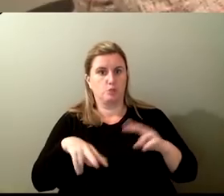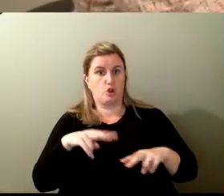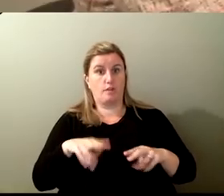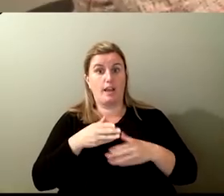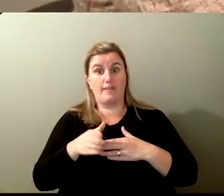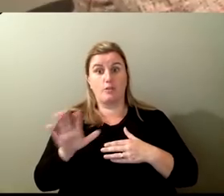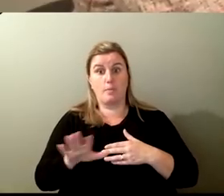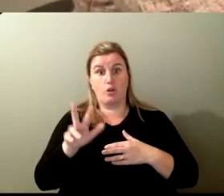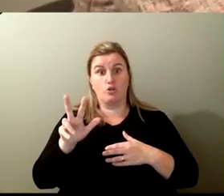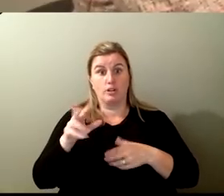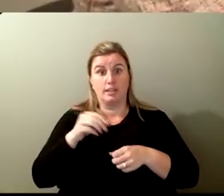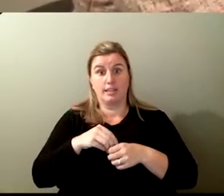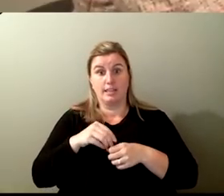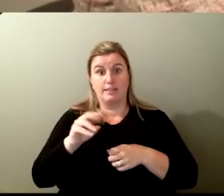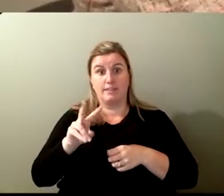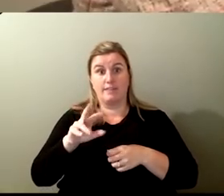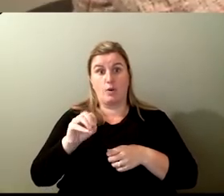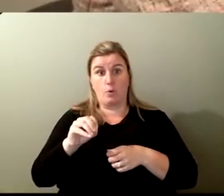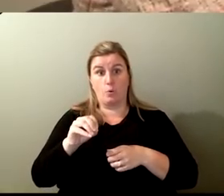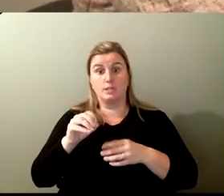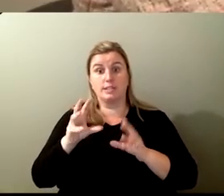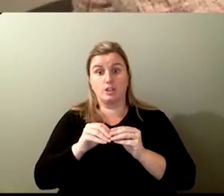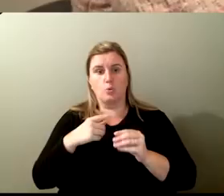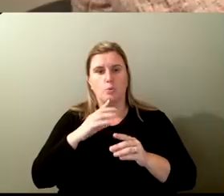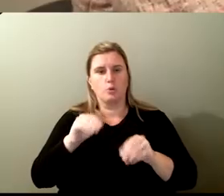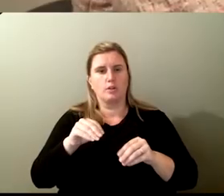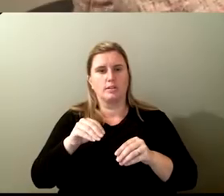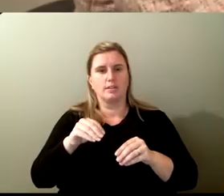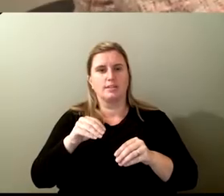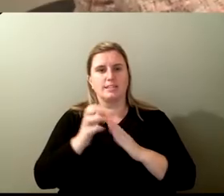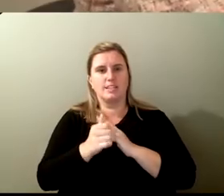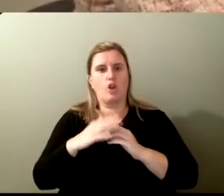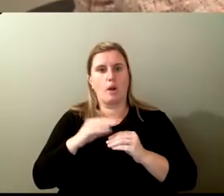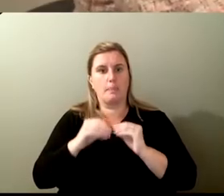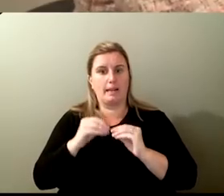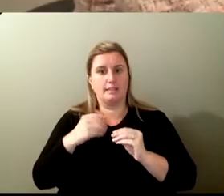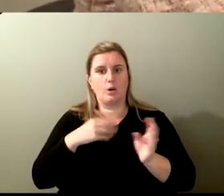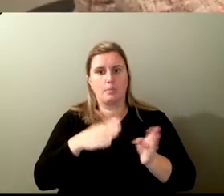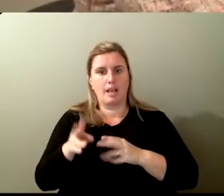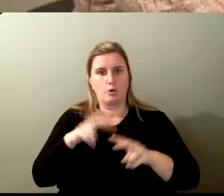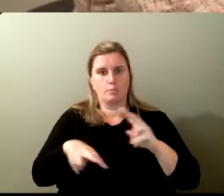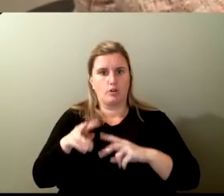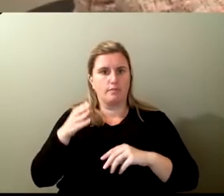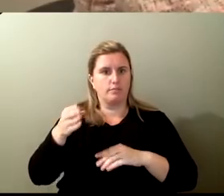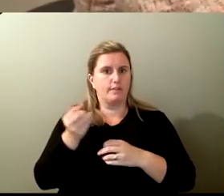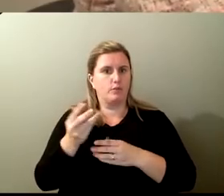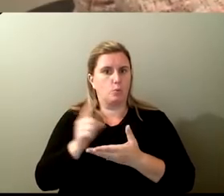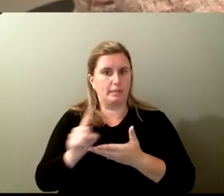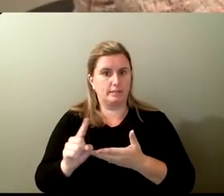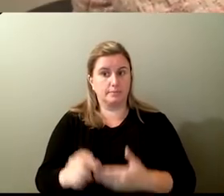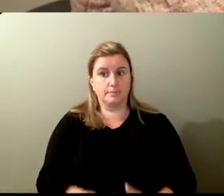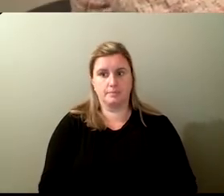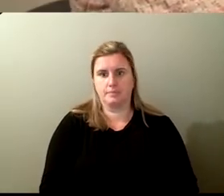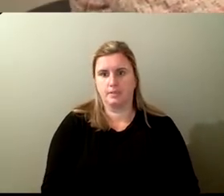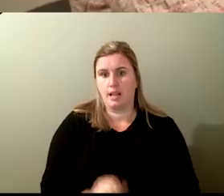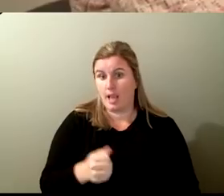about 3 in vivo sessions, we will put this skill on maintenance, and I will plan to observe again in a couple of weeks. How does